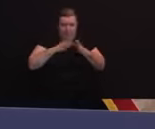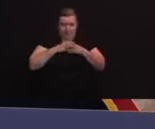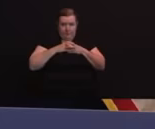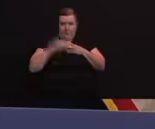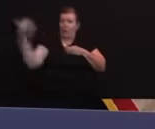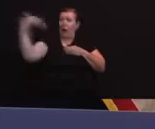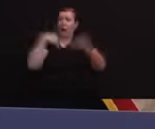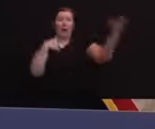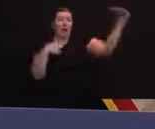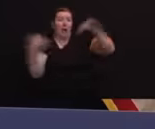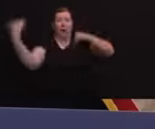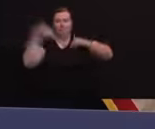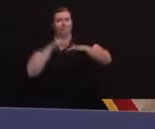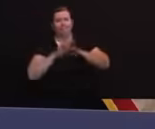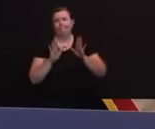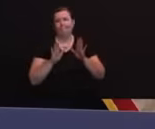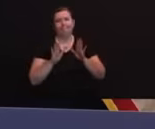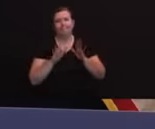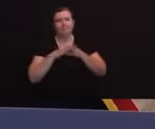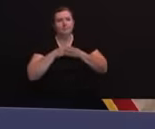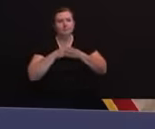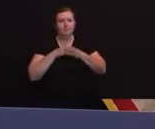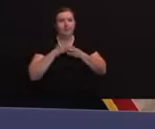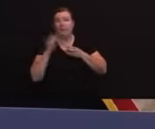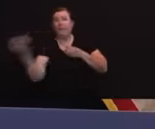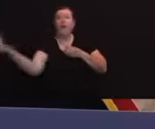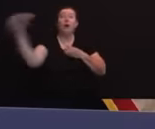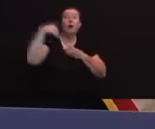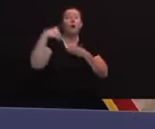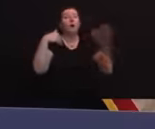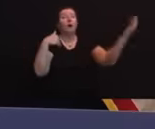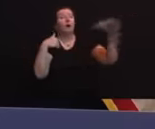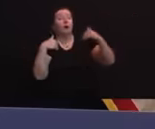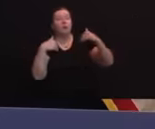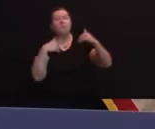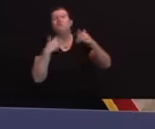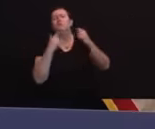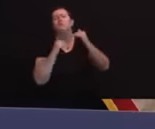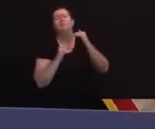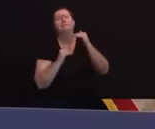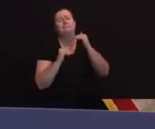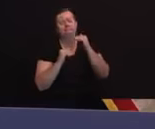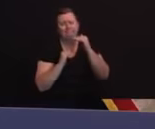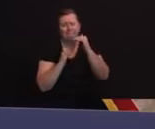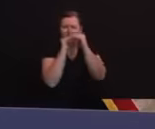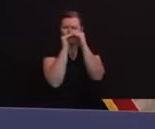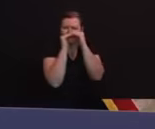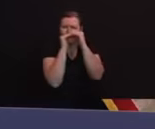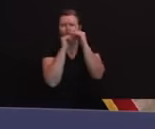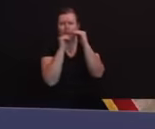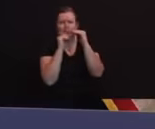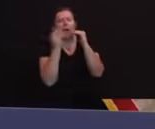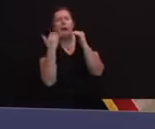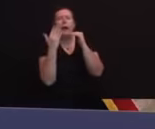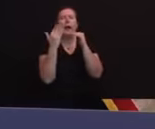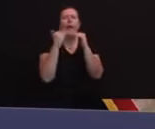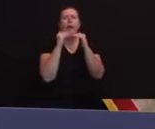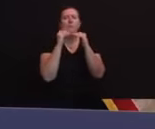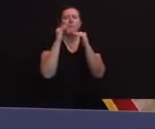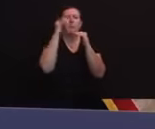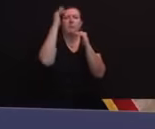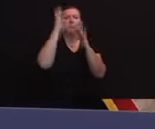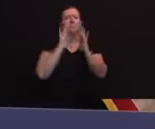you do gather with others, please limit the number of attendees to allow people from different households to